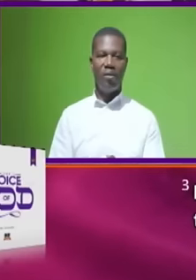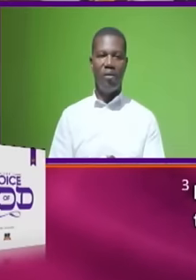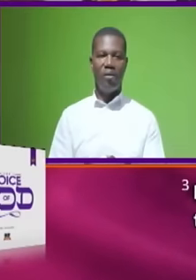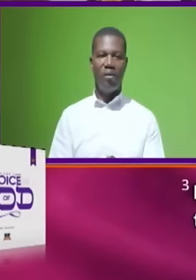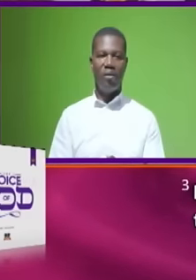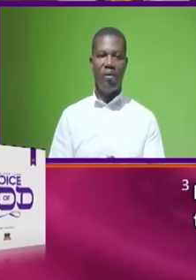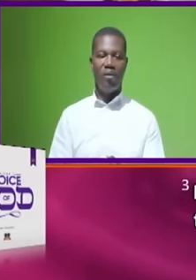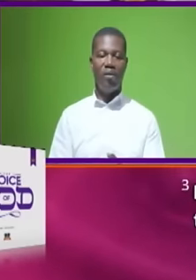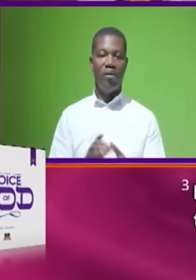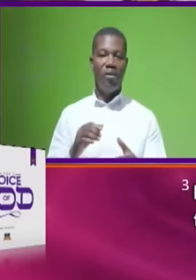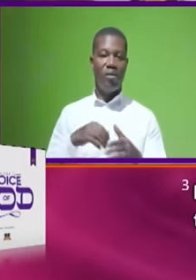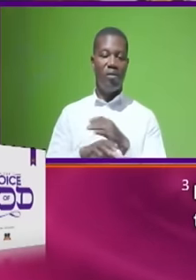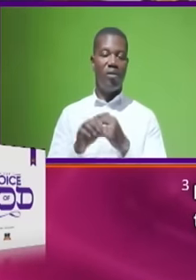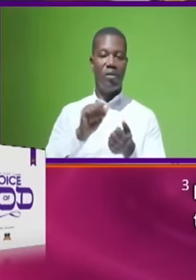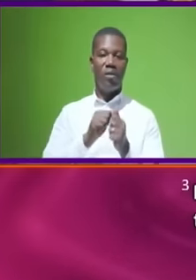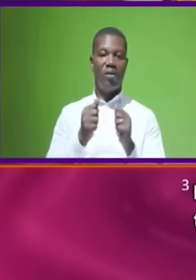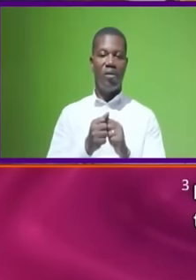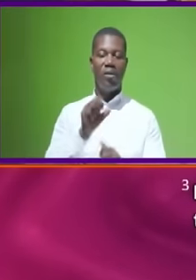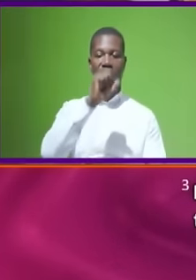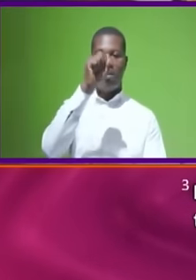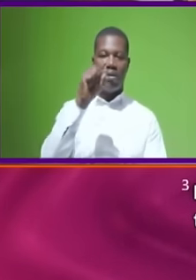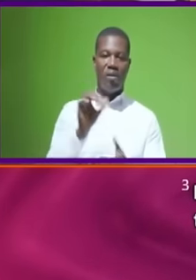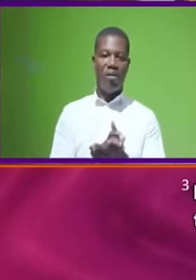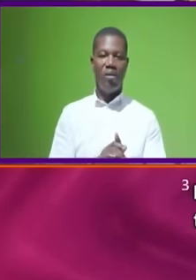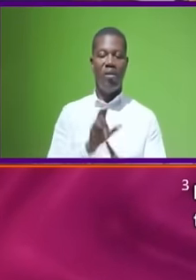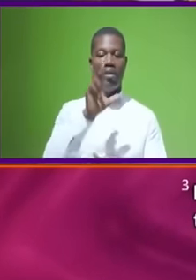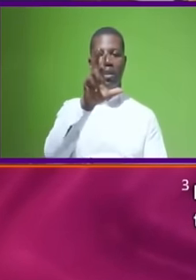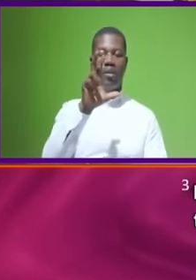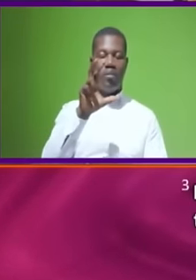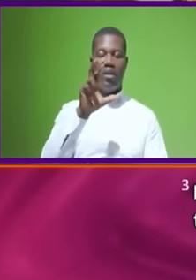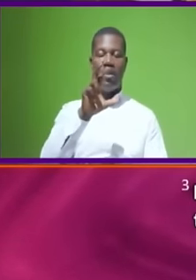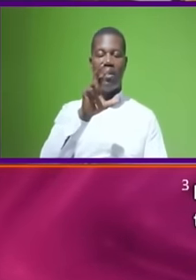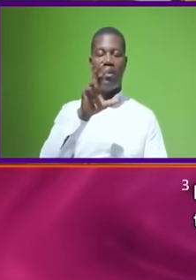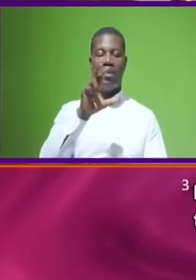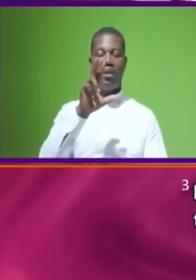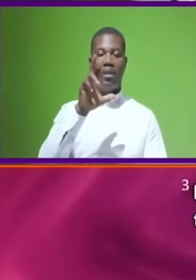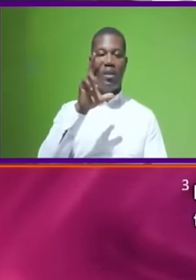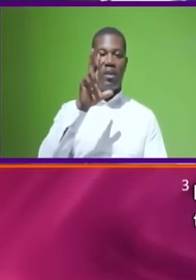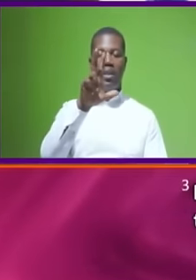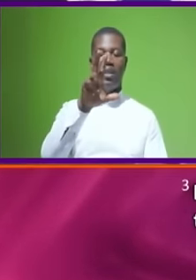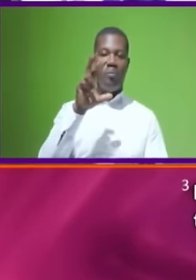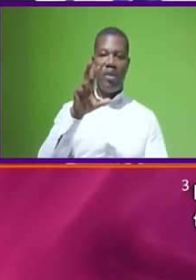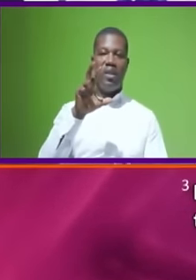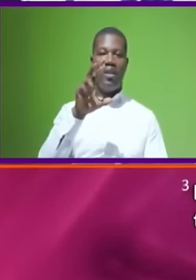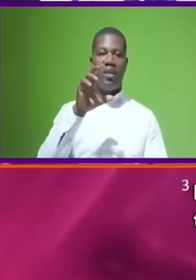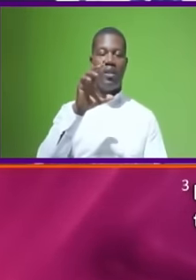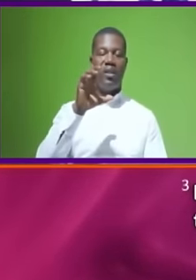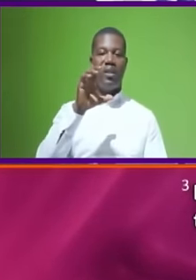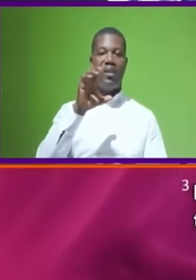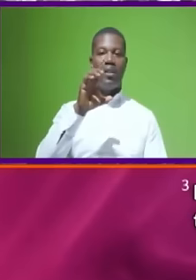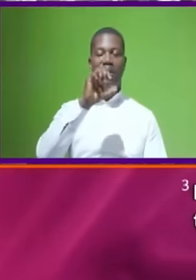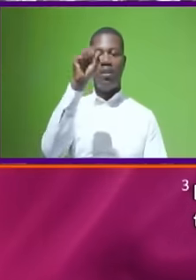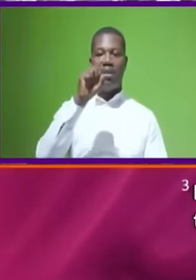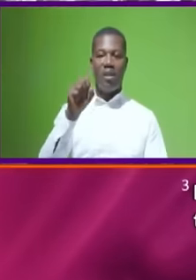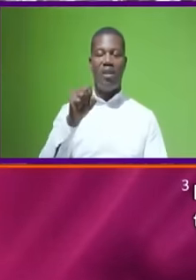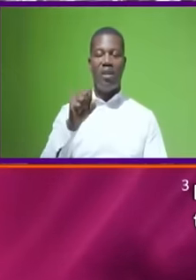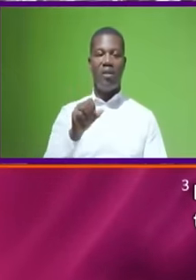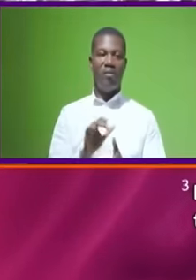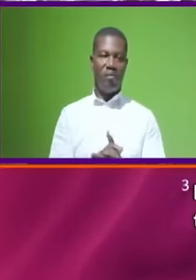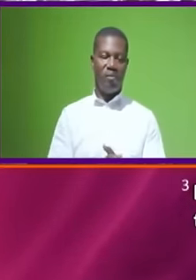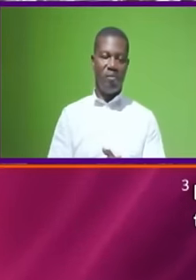call dollars in moi? $3 million plus $3 million. If you should convert it